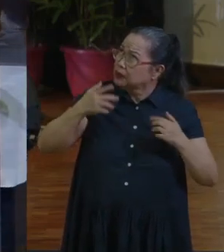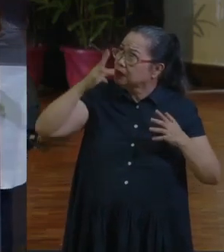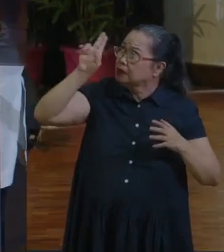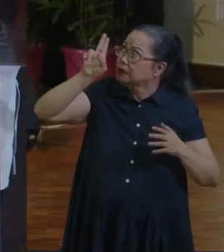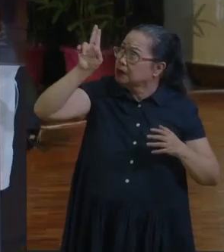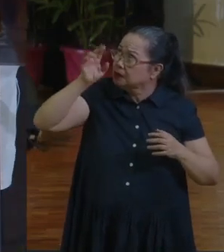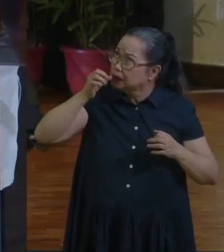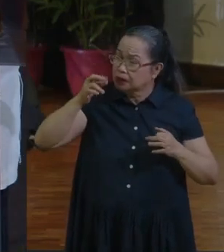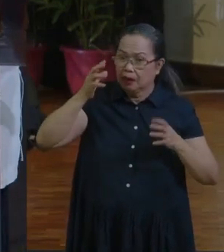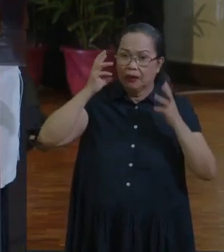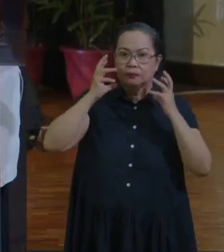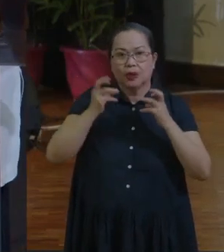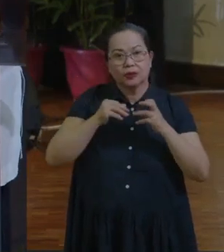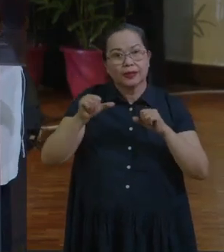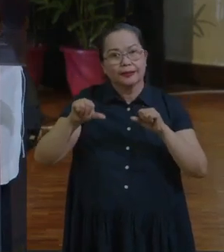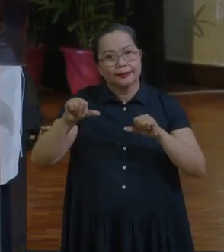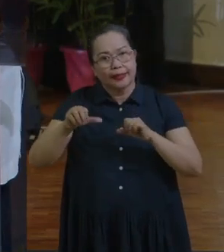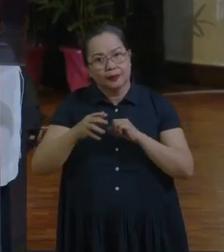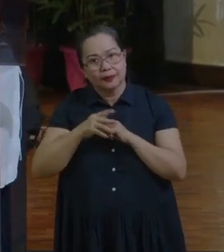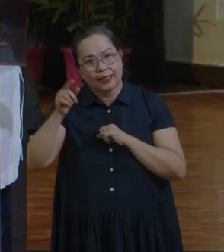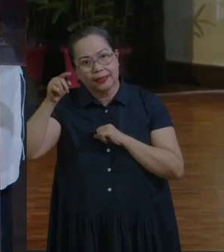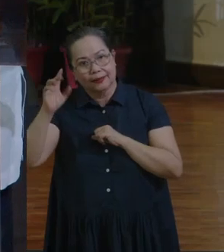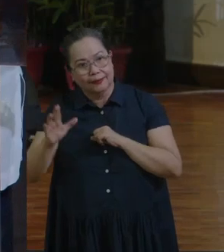Moses to. No?